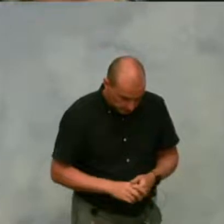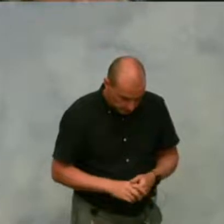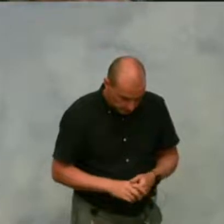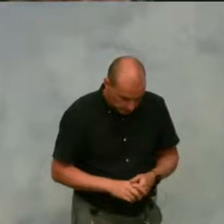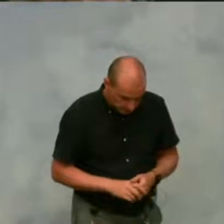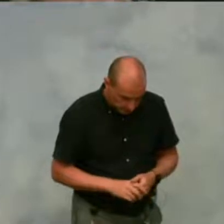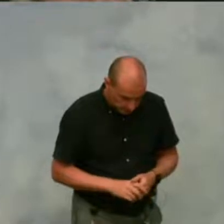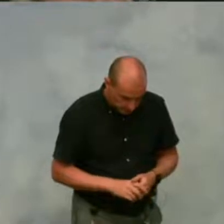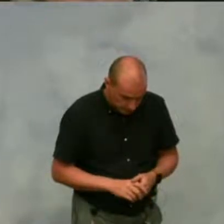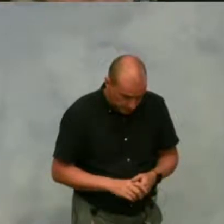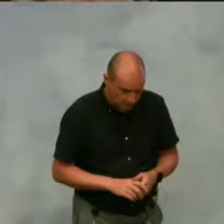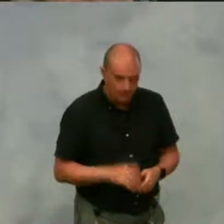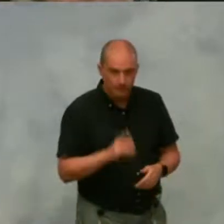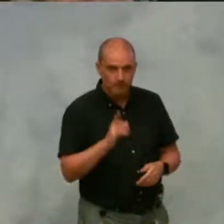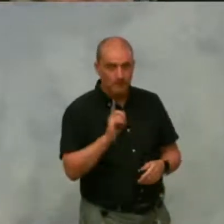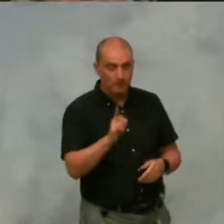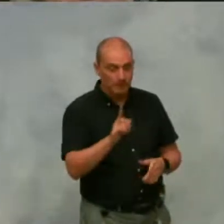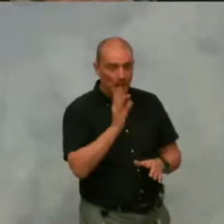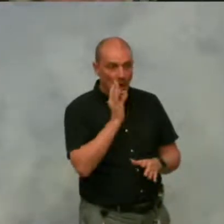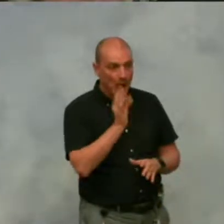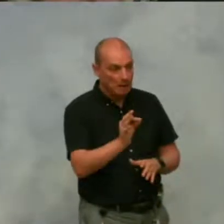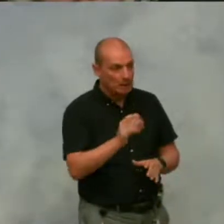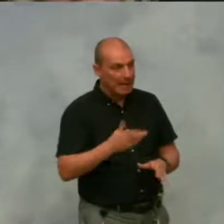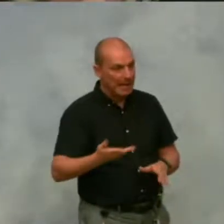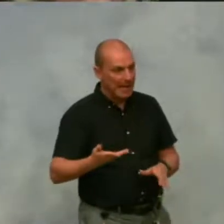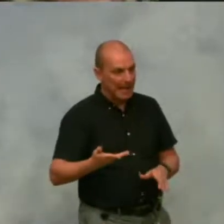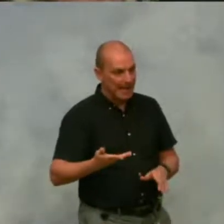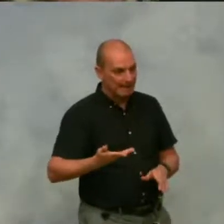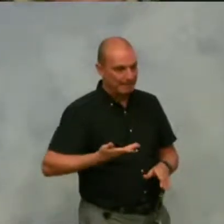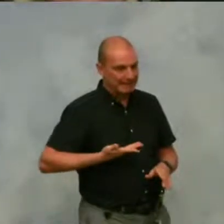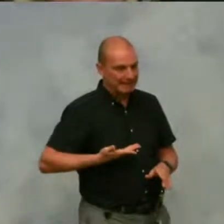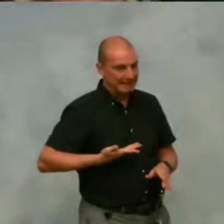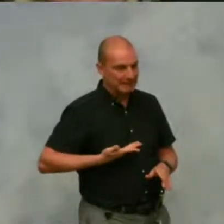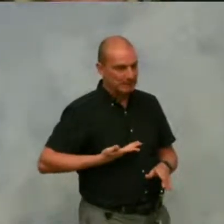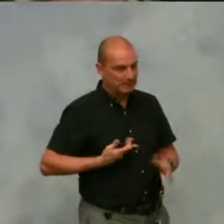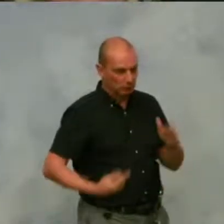big business critical ones, will they be prioritised?